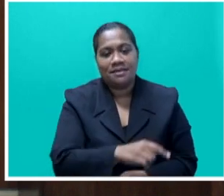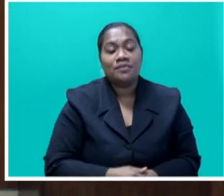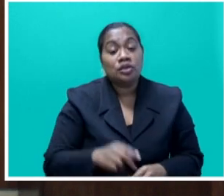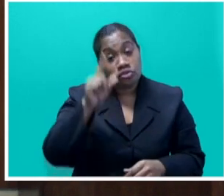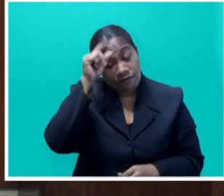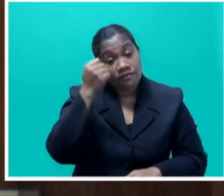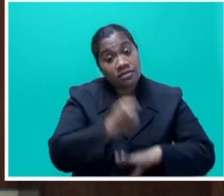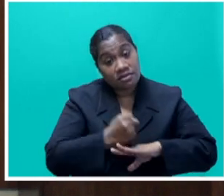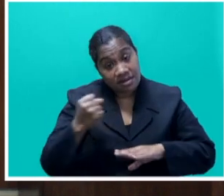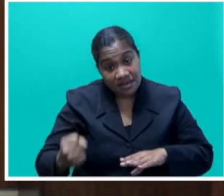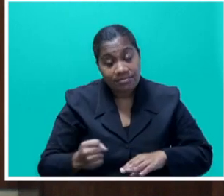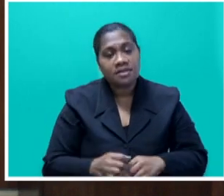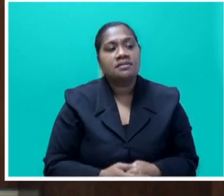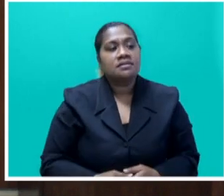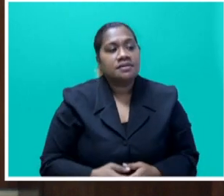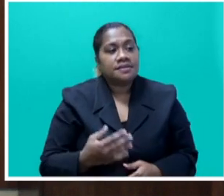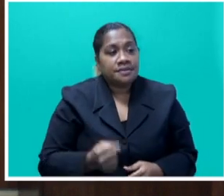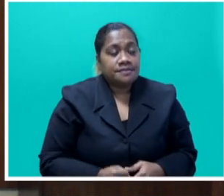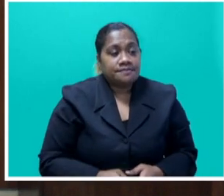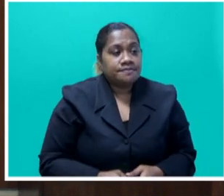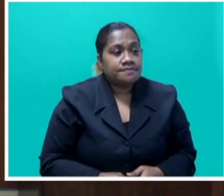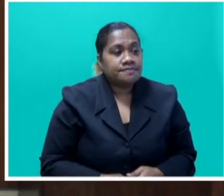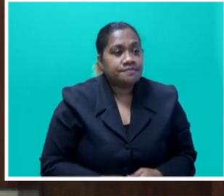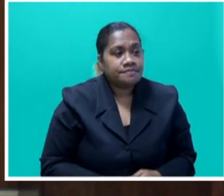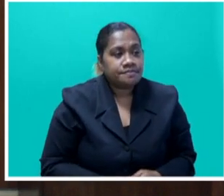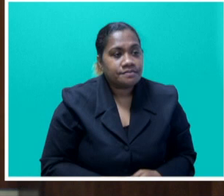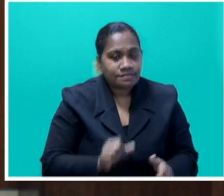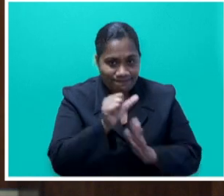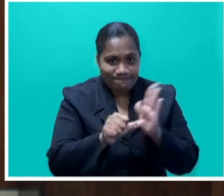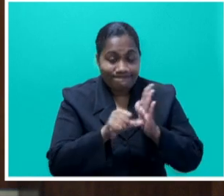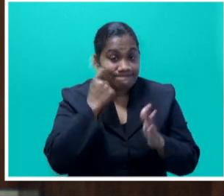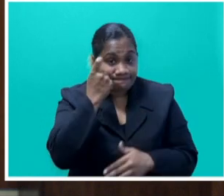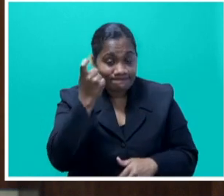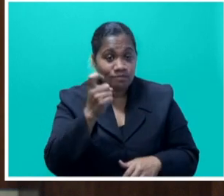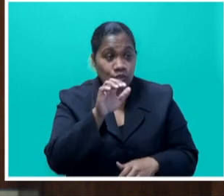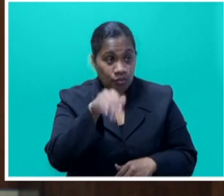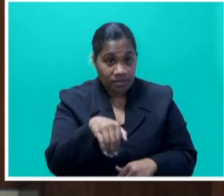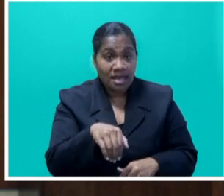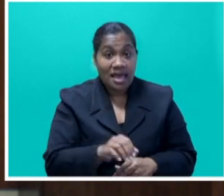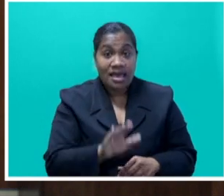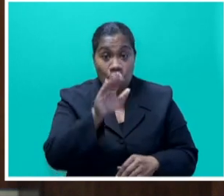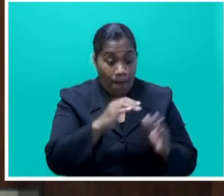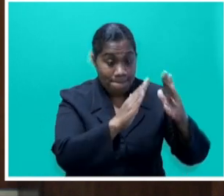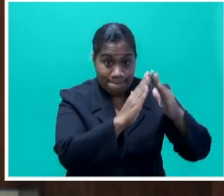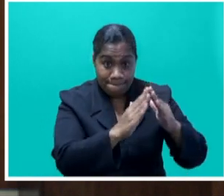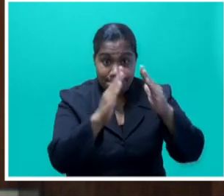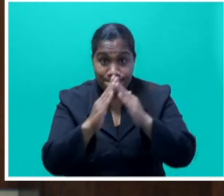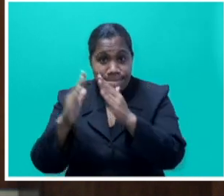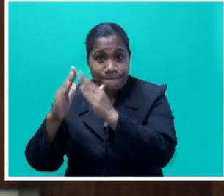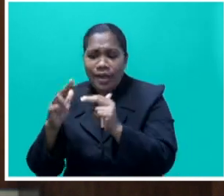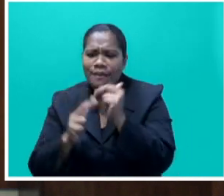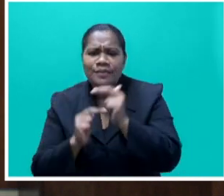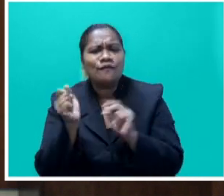government administers 3 state-administered aged care homes, and these homes are built for comfort